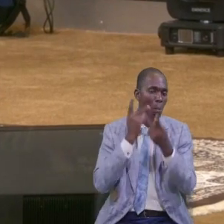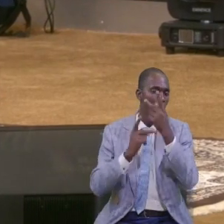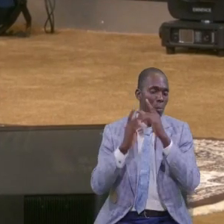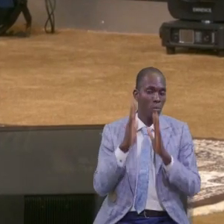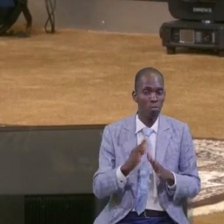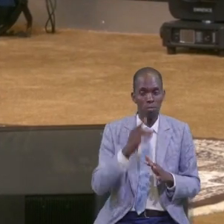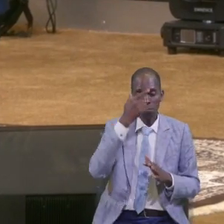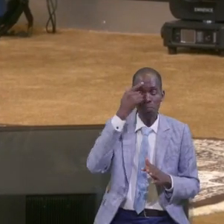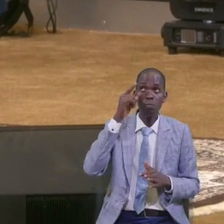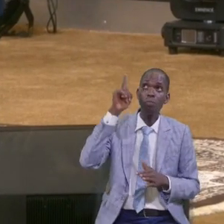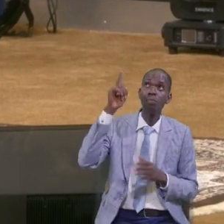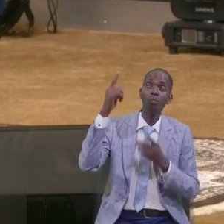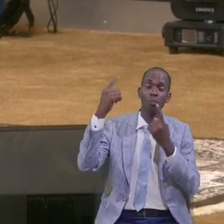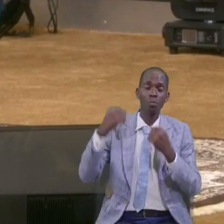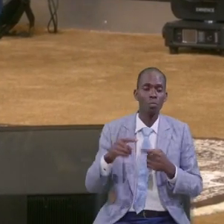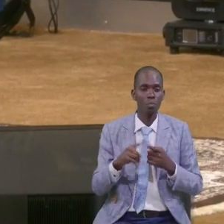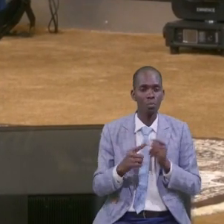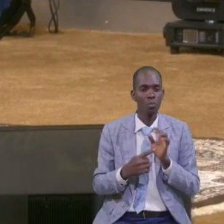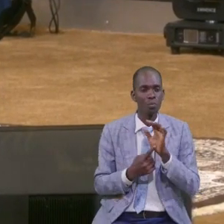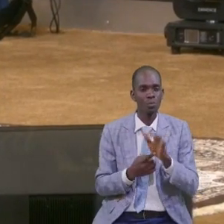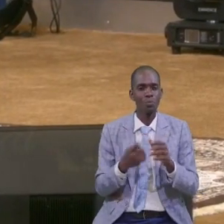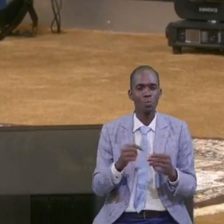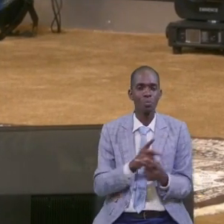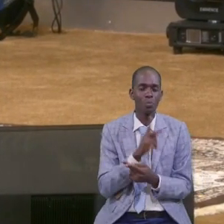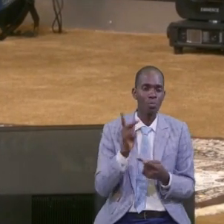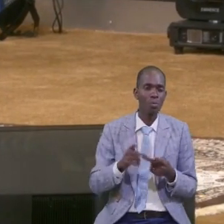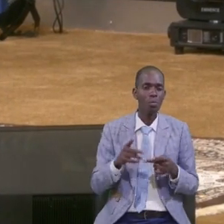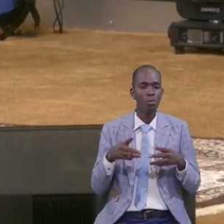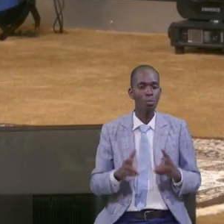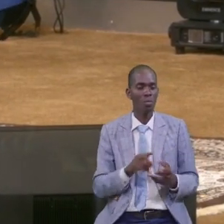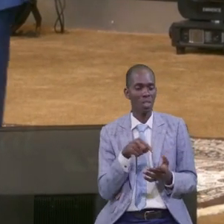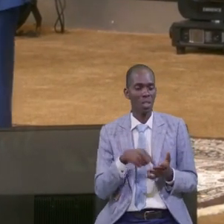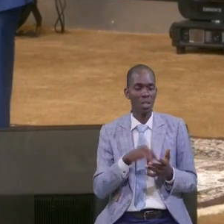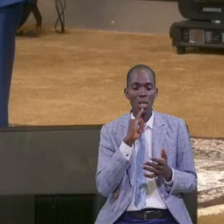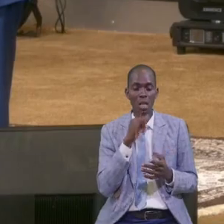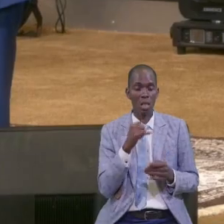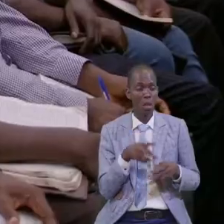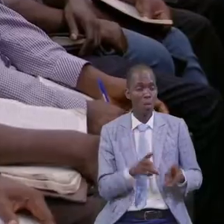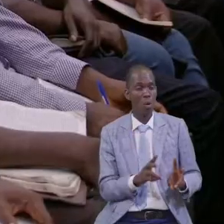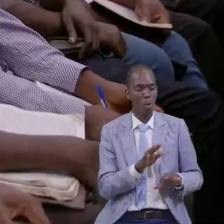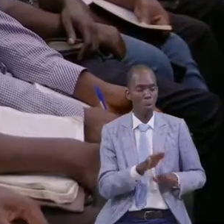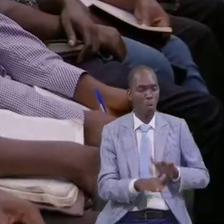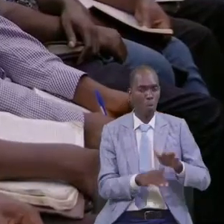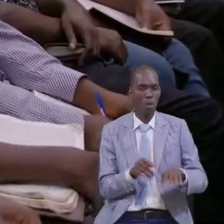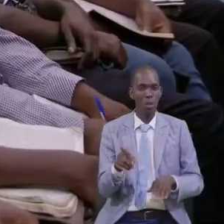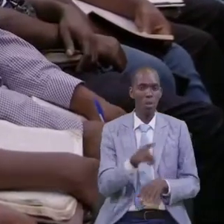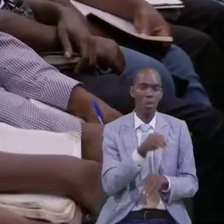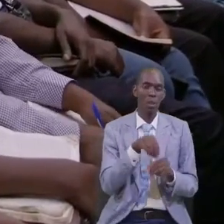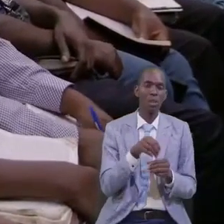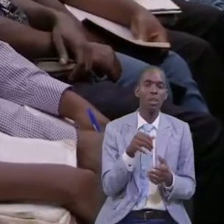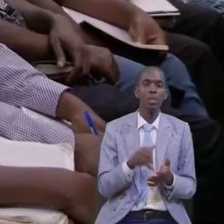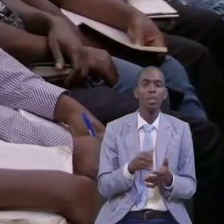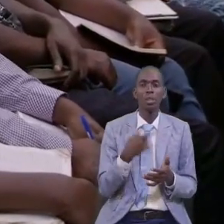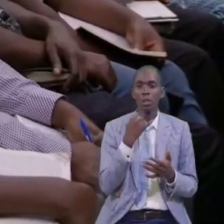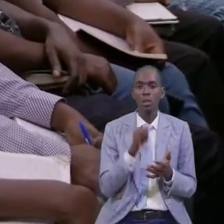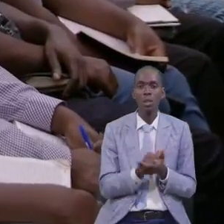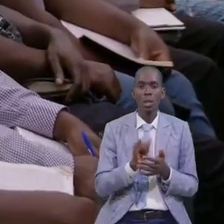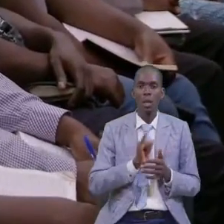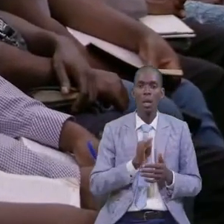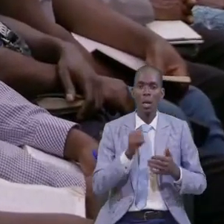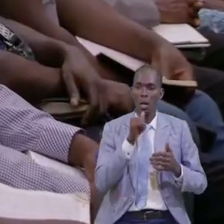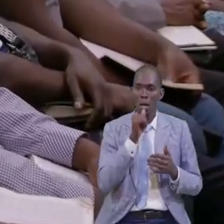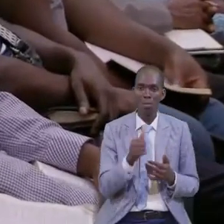to show the perfect way. This is the way, walk ye in it. He says, I am now come as